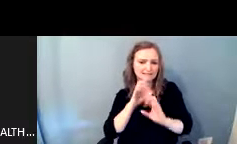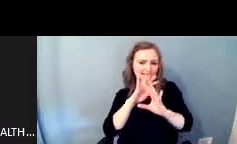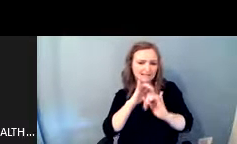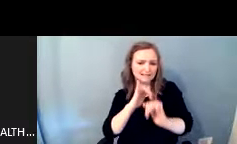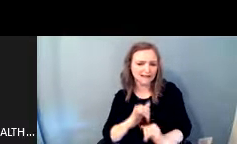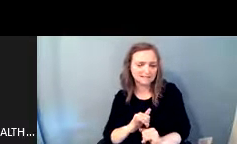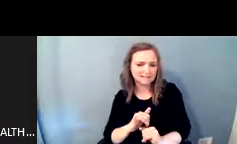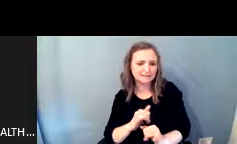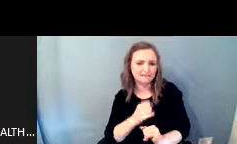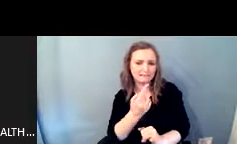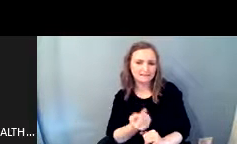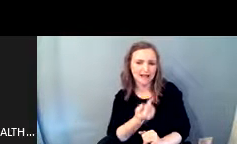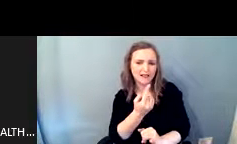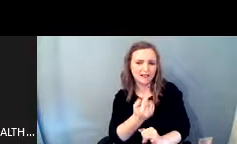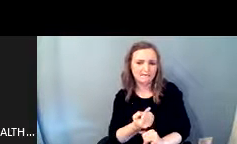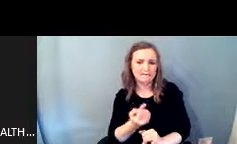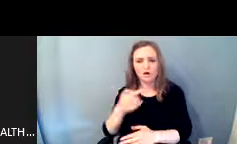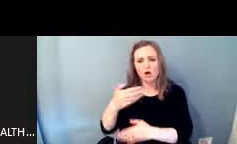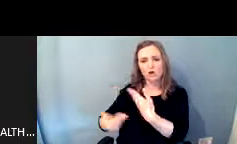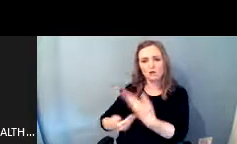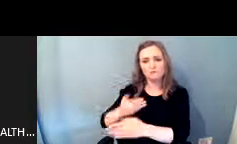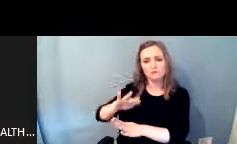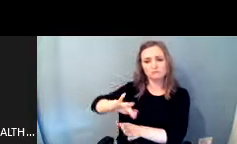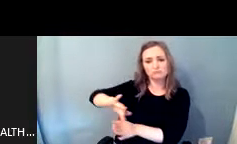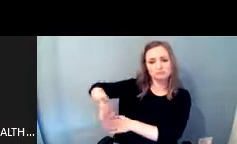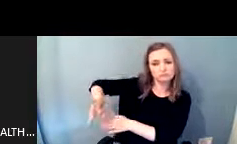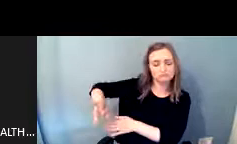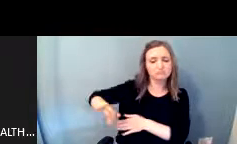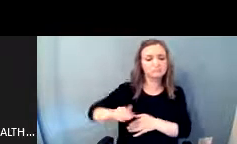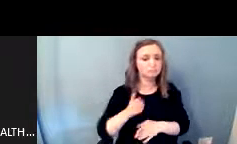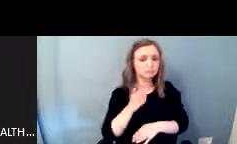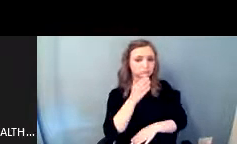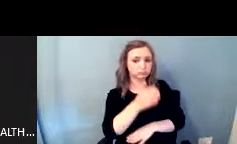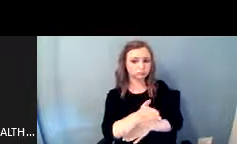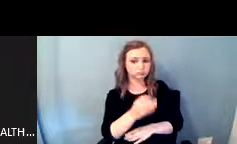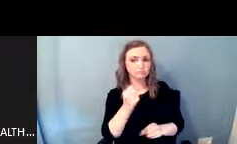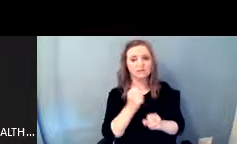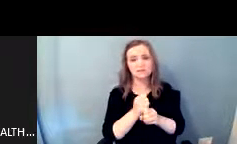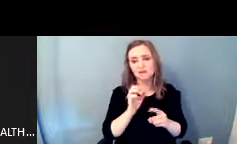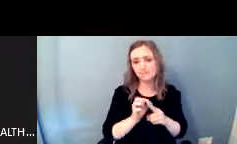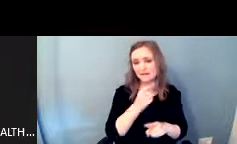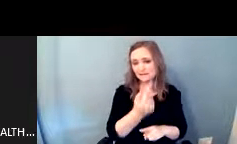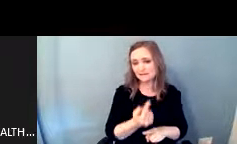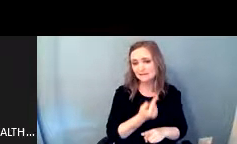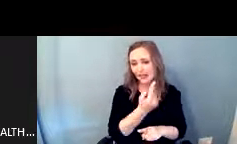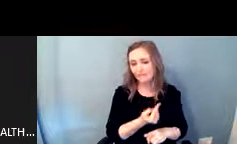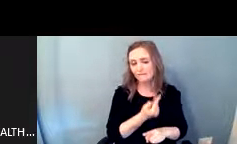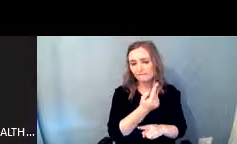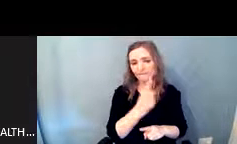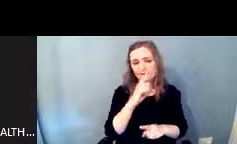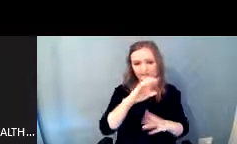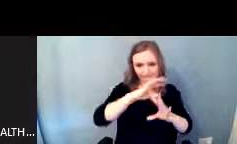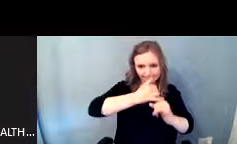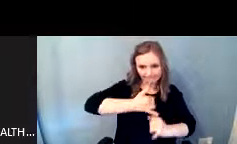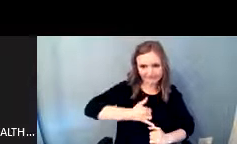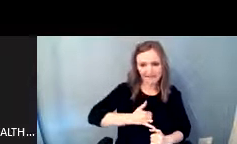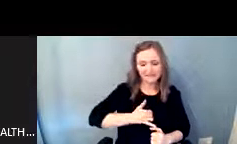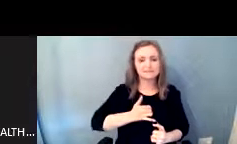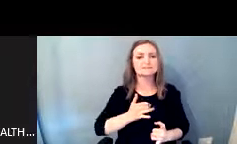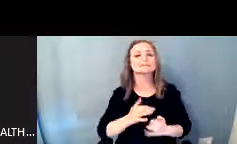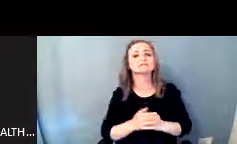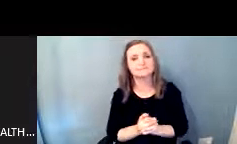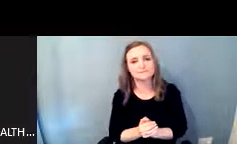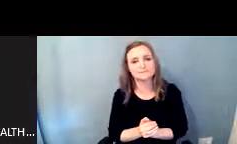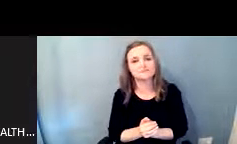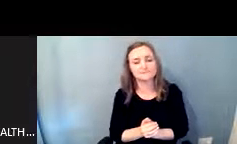hospital first. And during COVID, obviously, there has been a push to increase this even